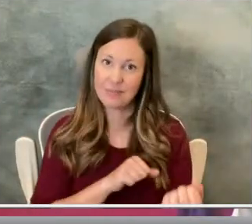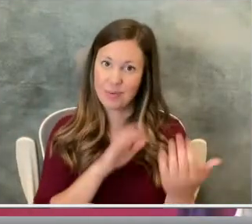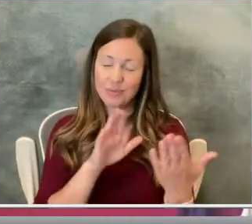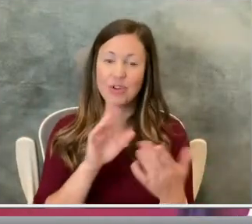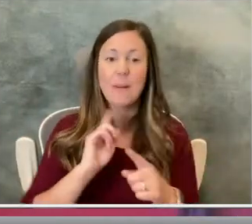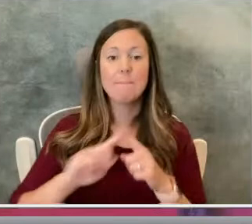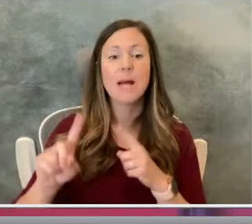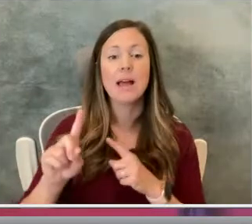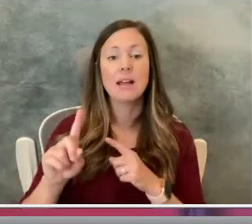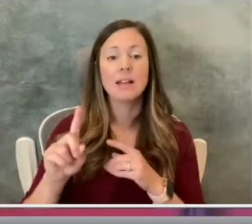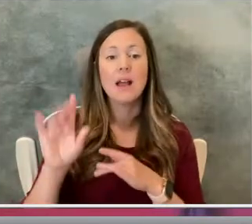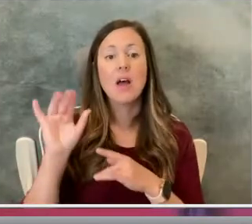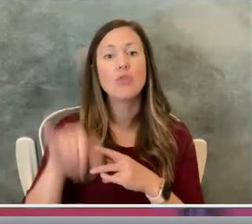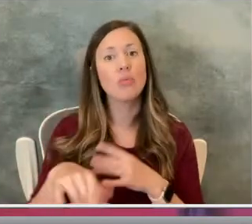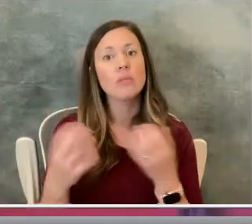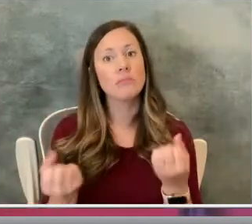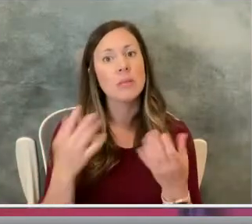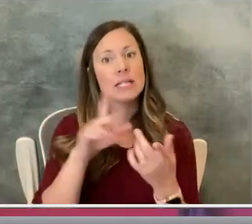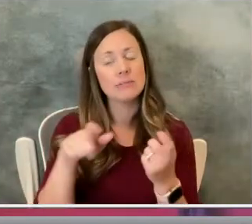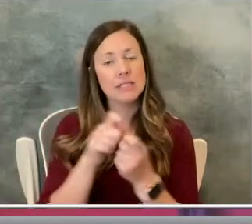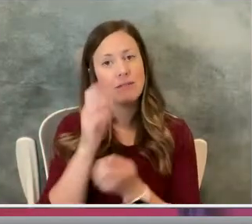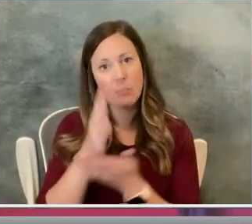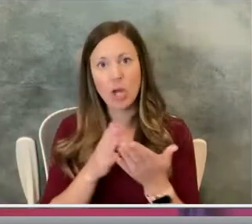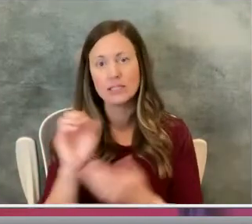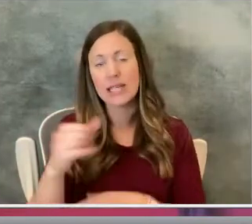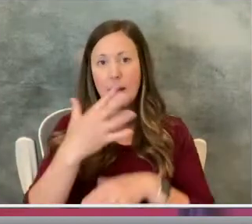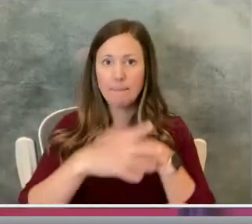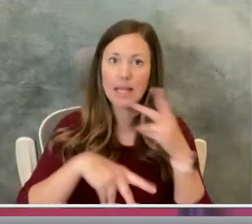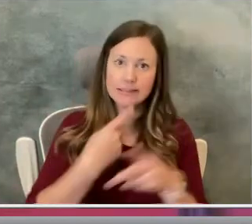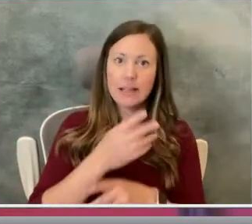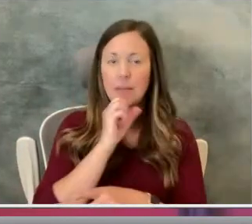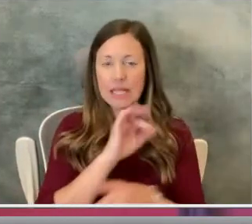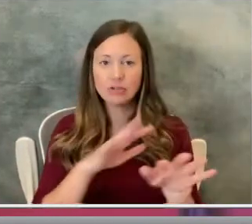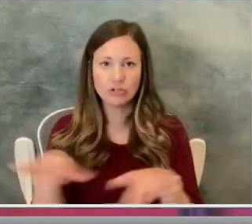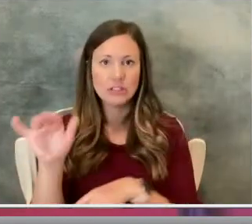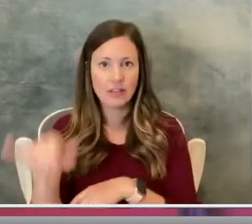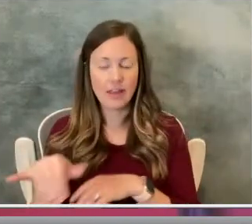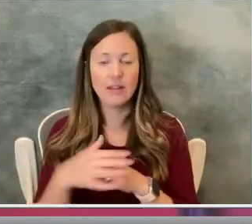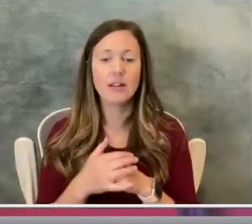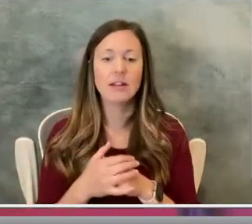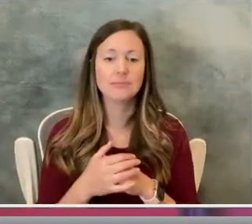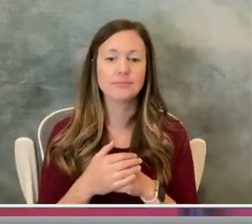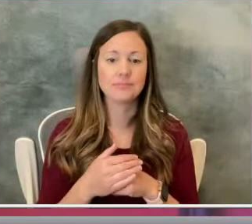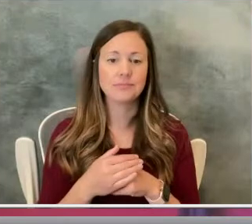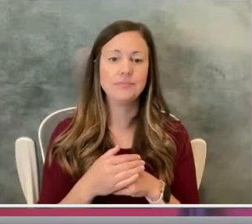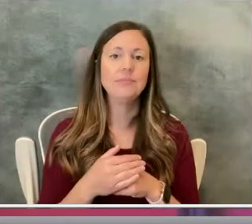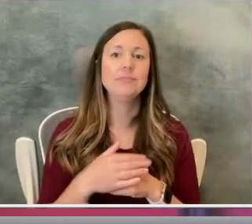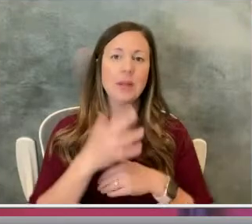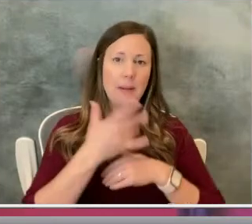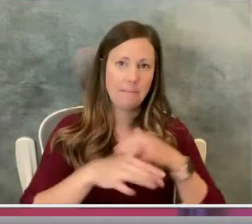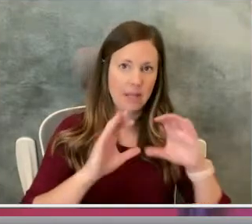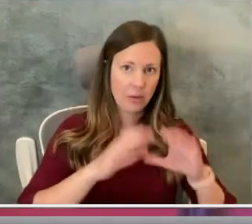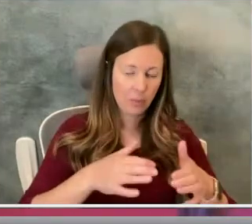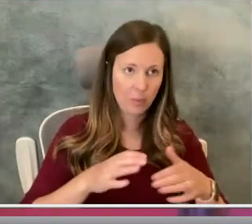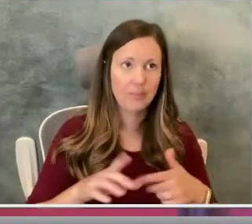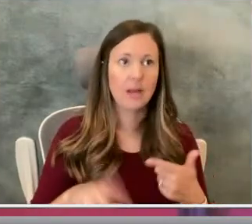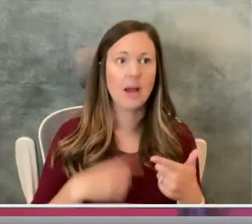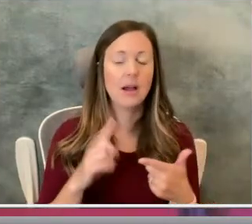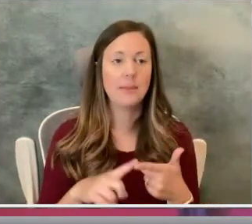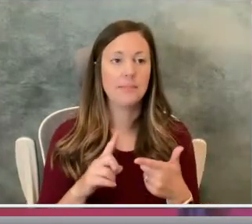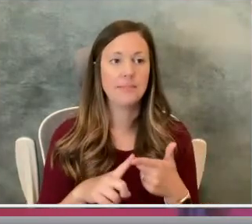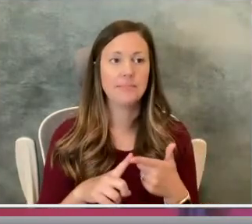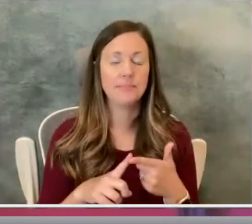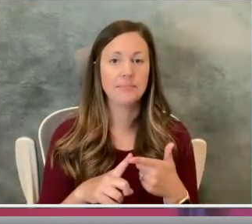specific things that we look at are, of course, blood group, any sort of preformed